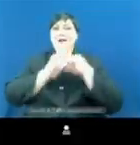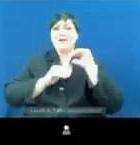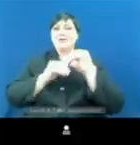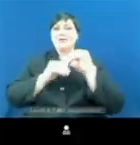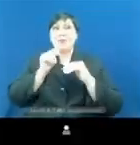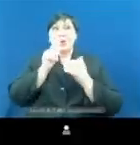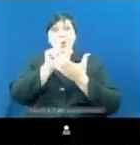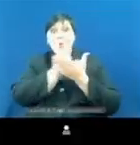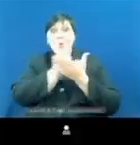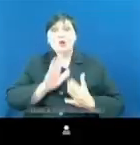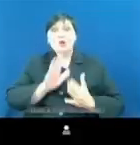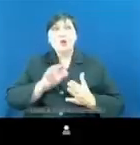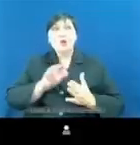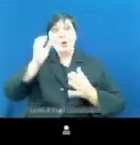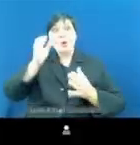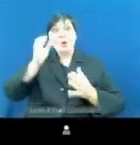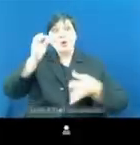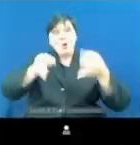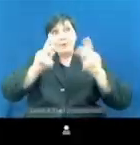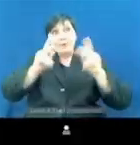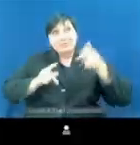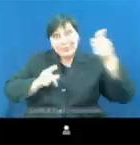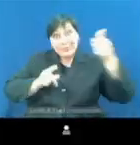to allow for consecutive interpreting.